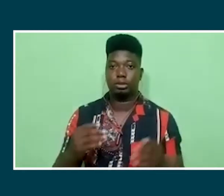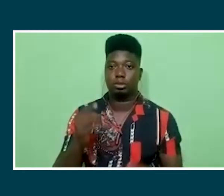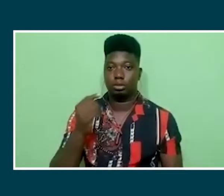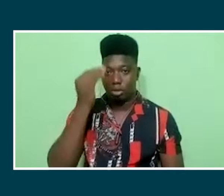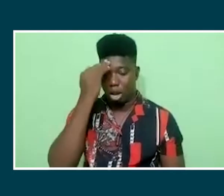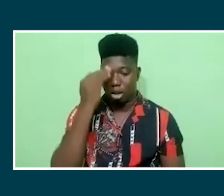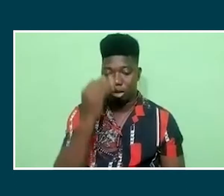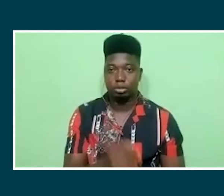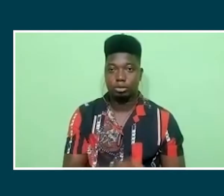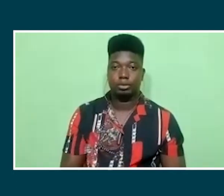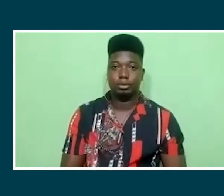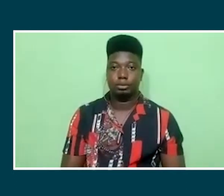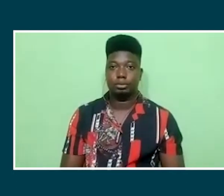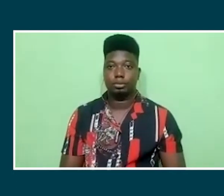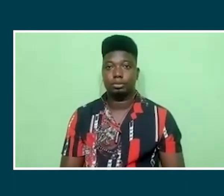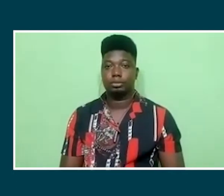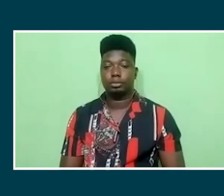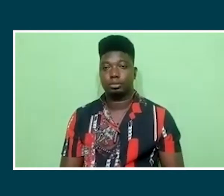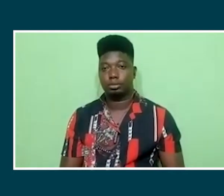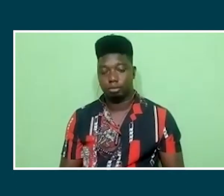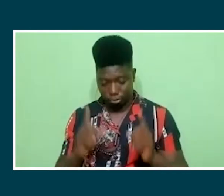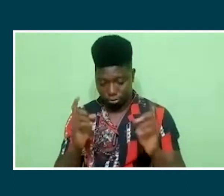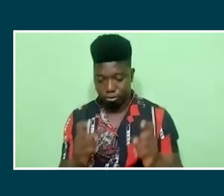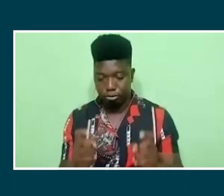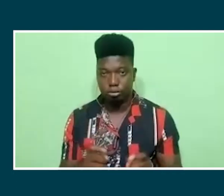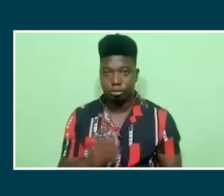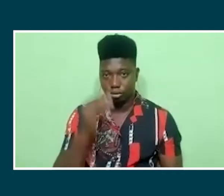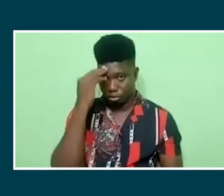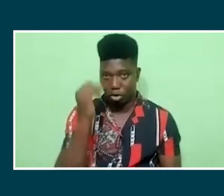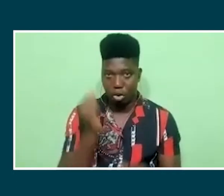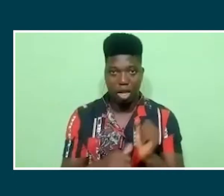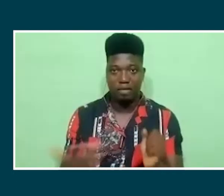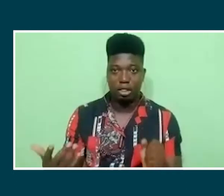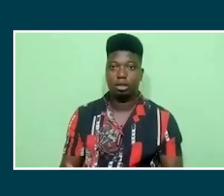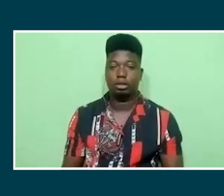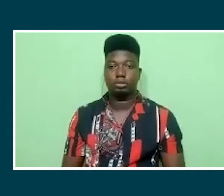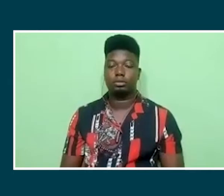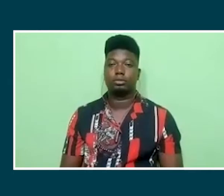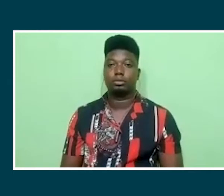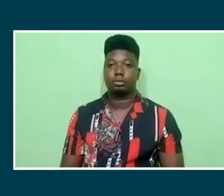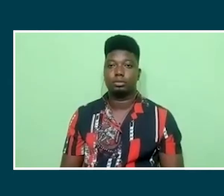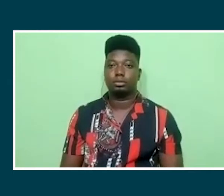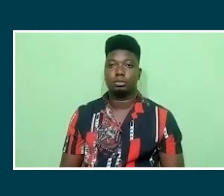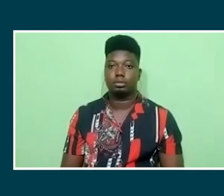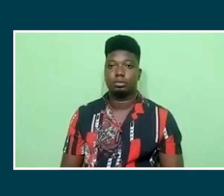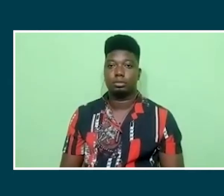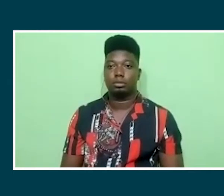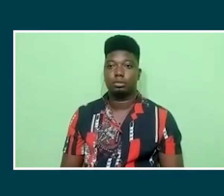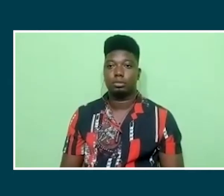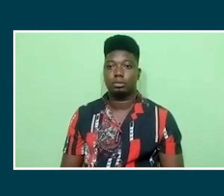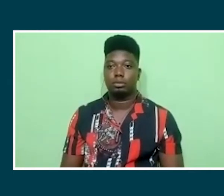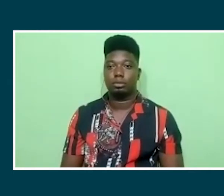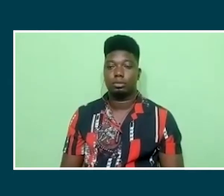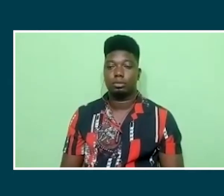testing each other. You have to know everything. You have to be involved in everything. There's no real kind of embracing of